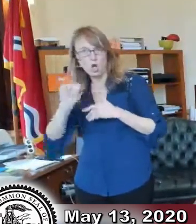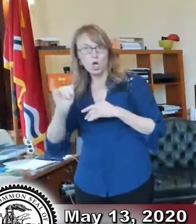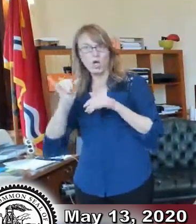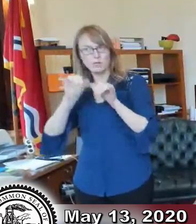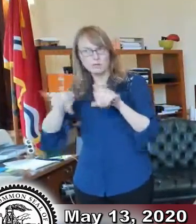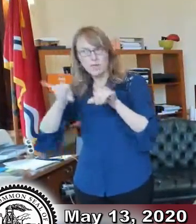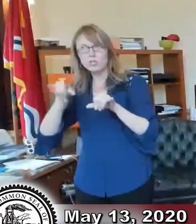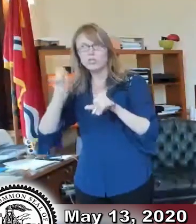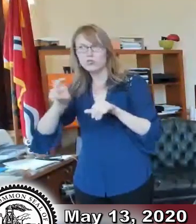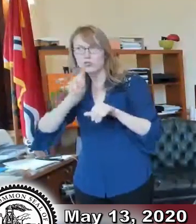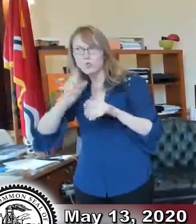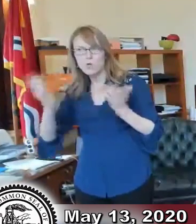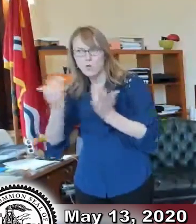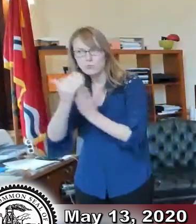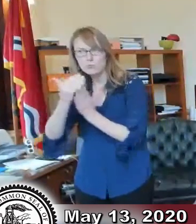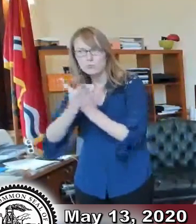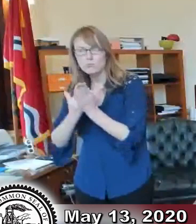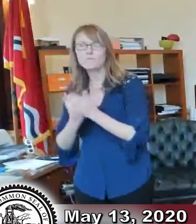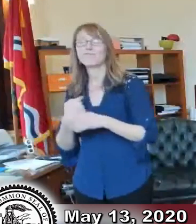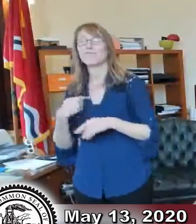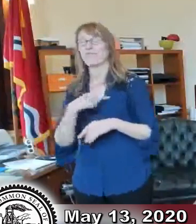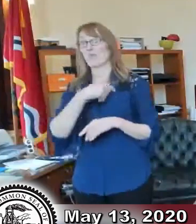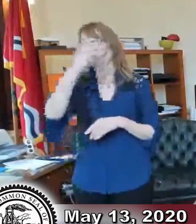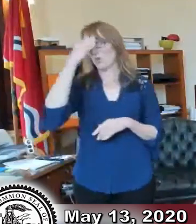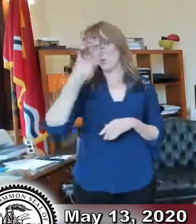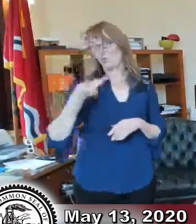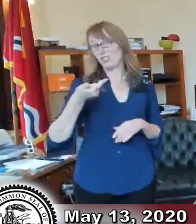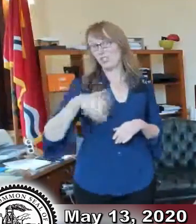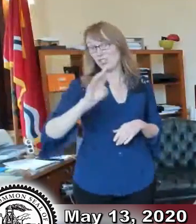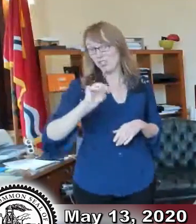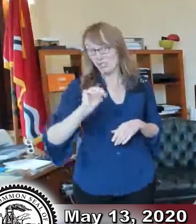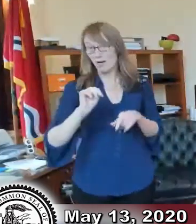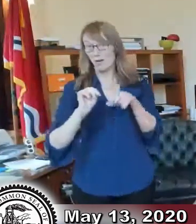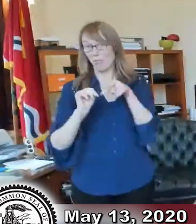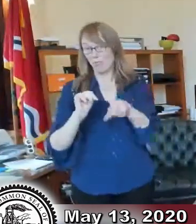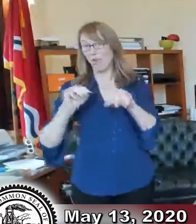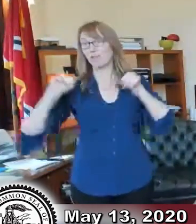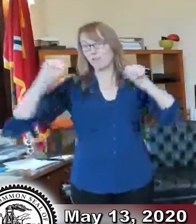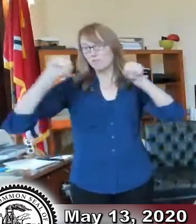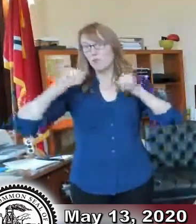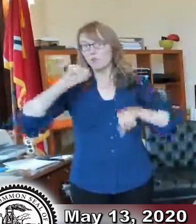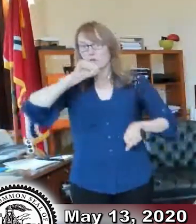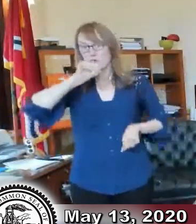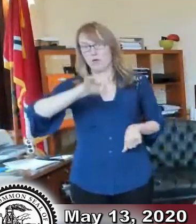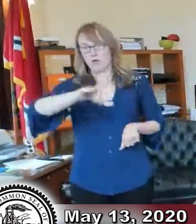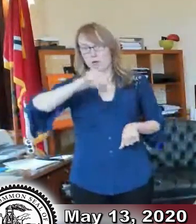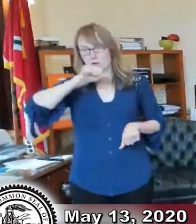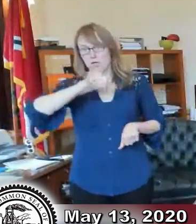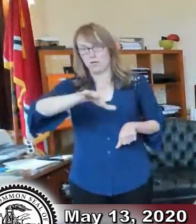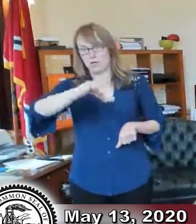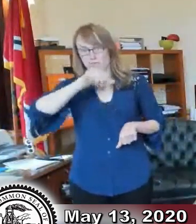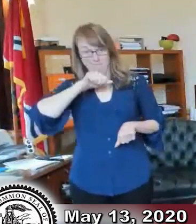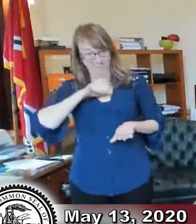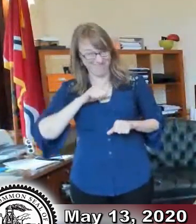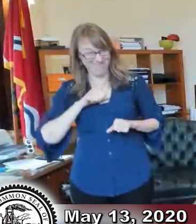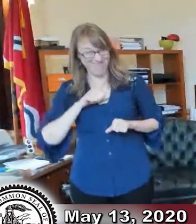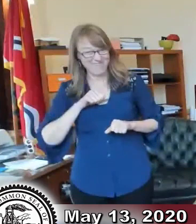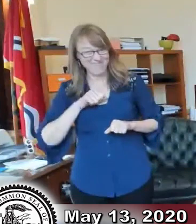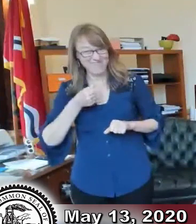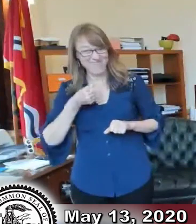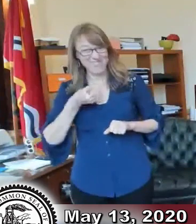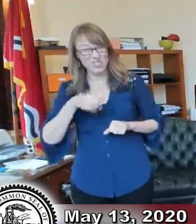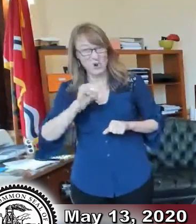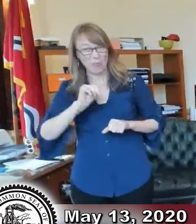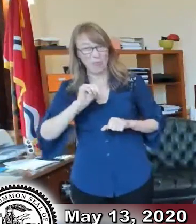are breathing hard, just, spreading possible germs, where